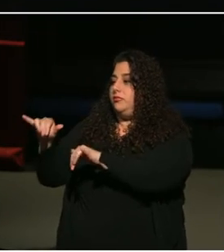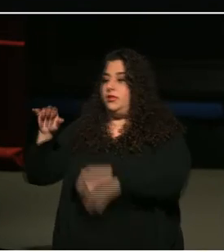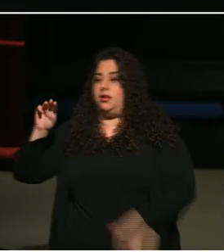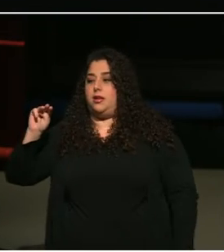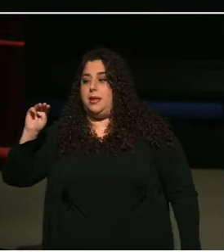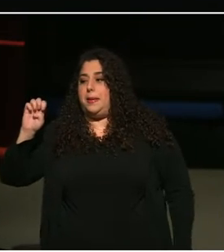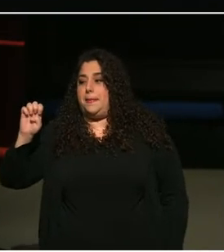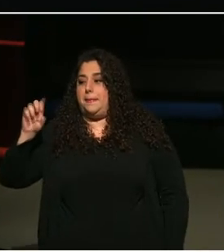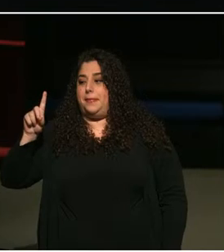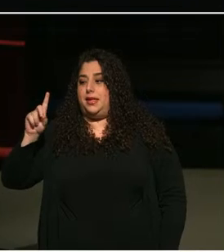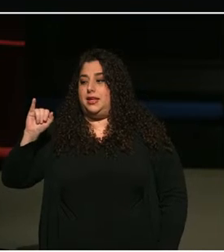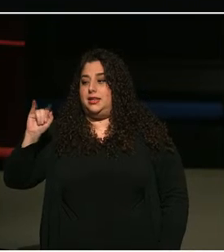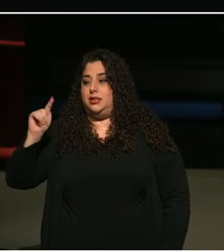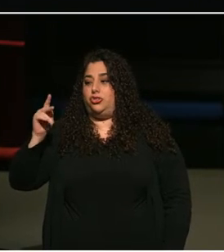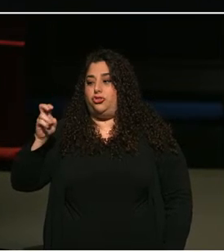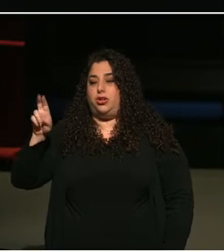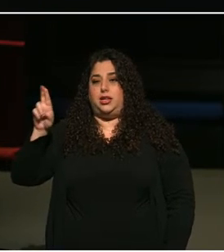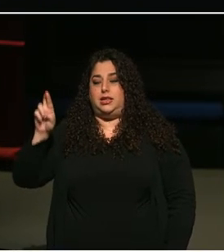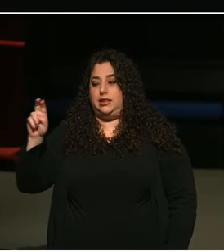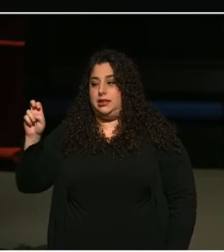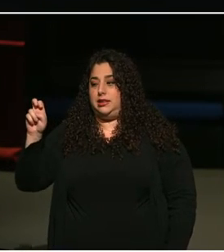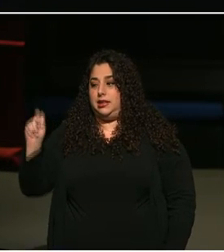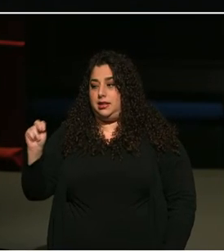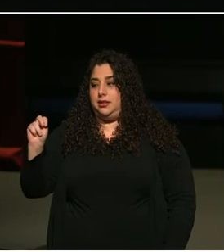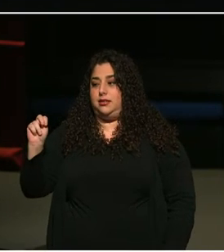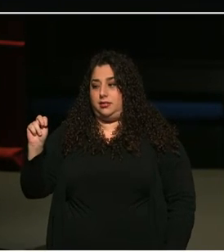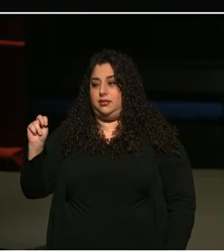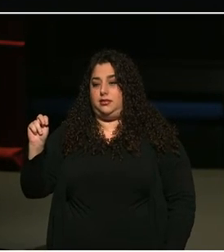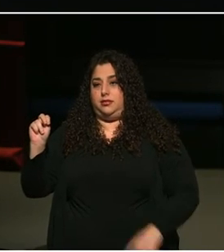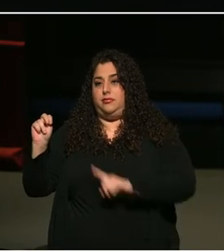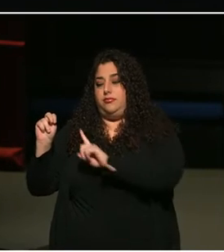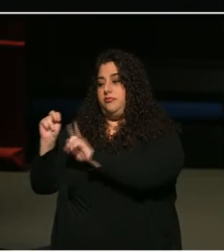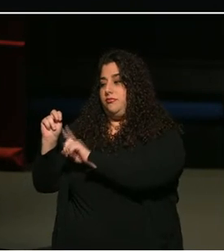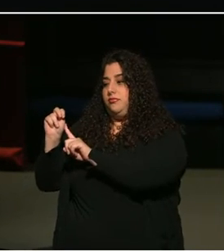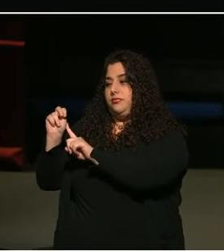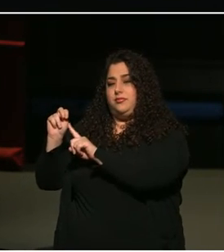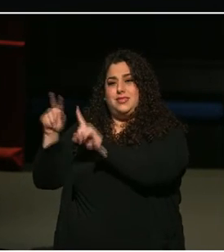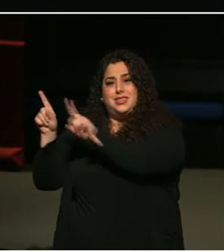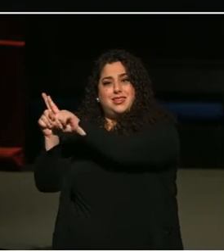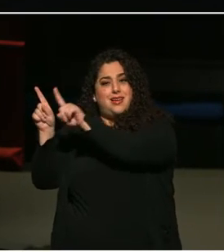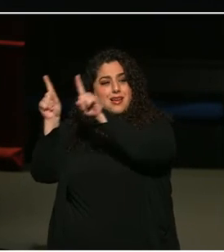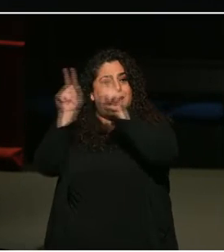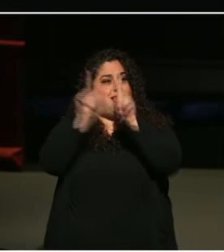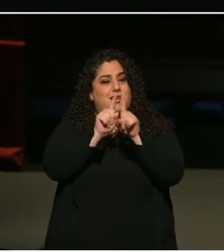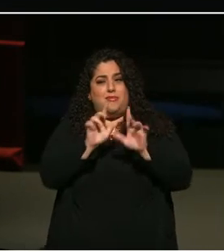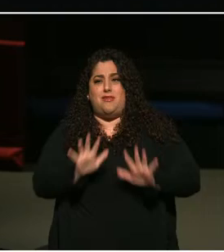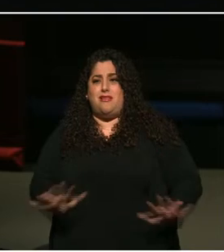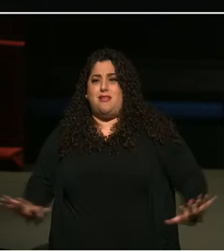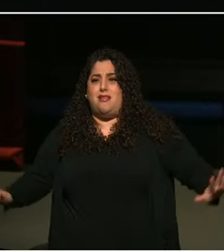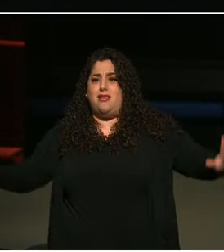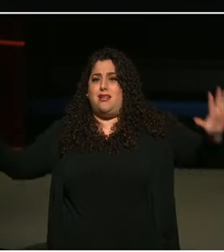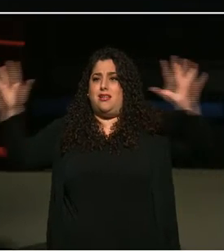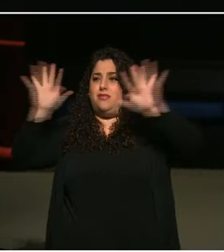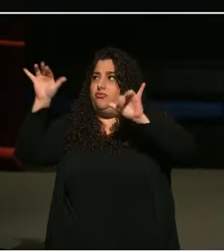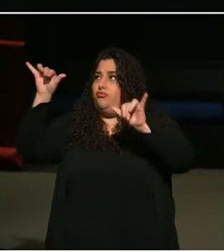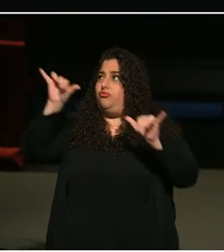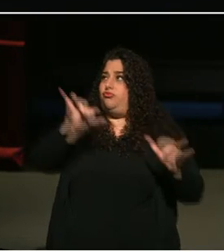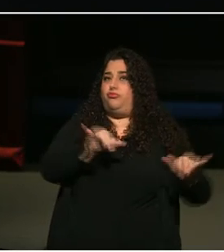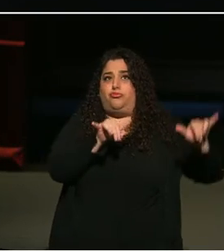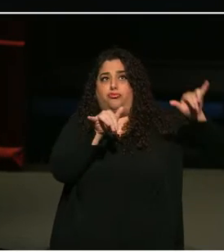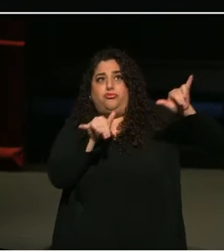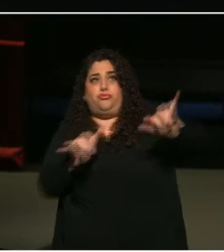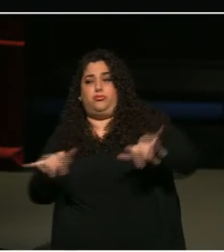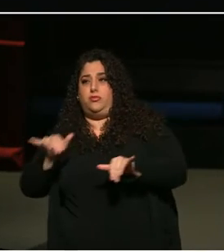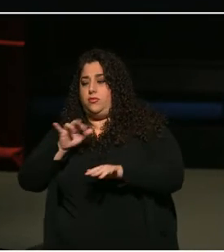paths from the mountains to the sea. One of these well-worn paths, not far from here, leading to the